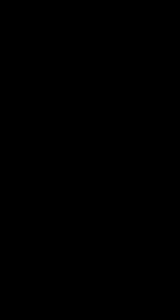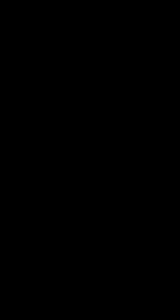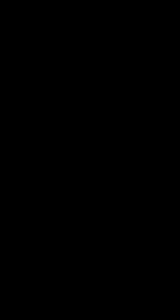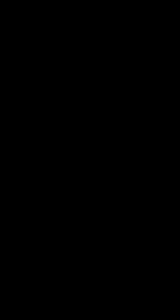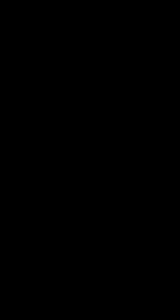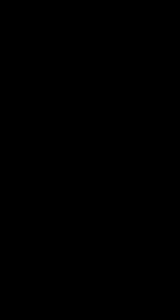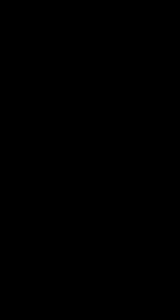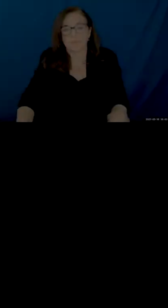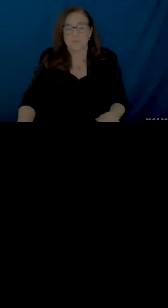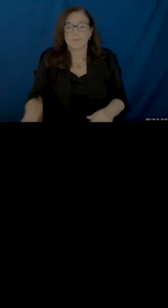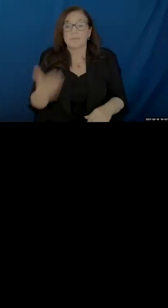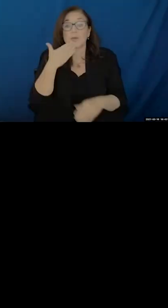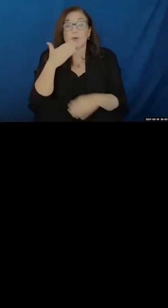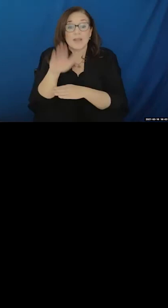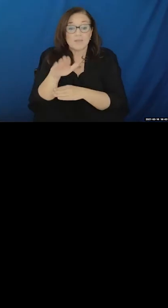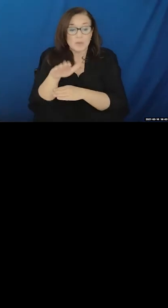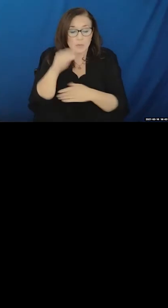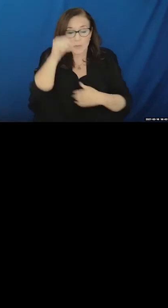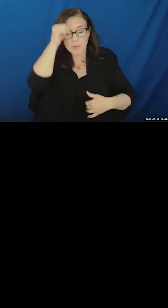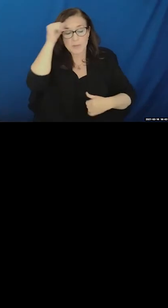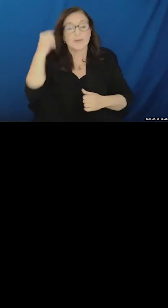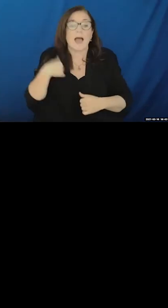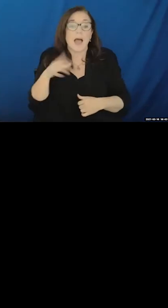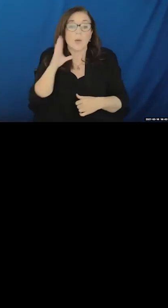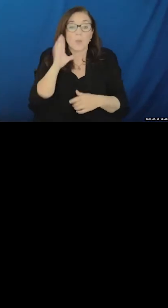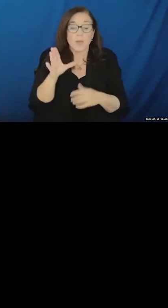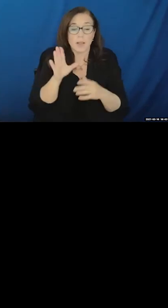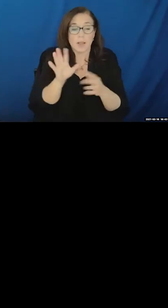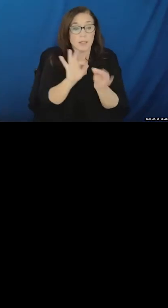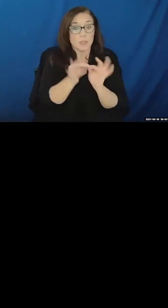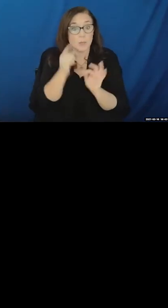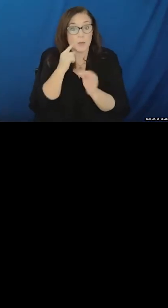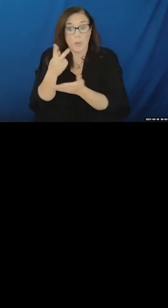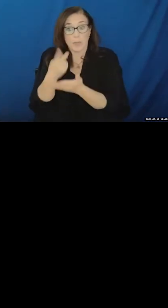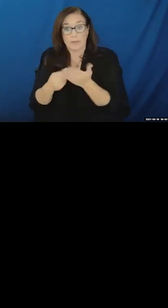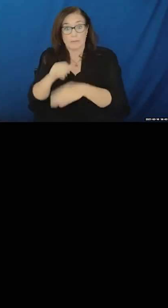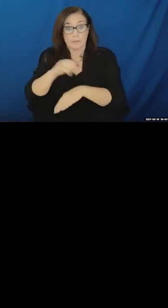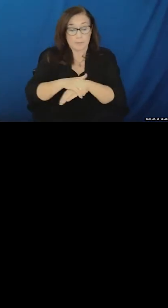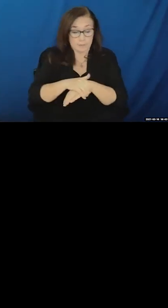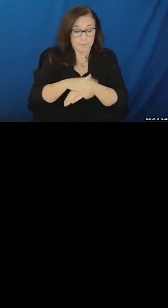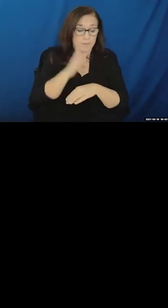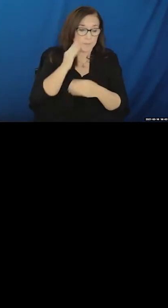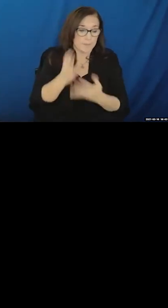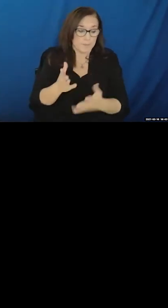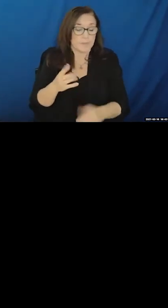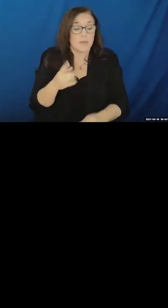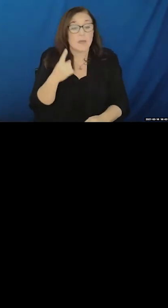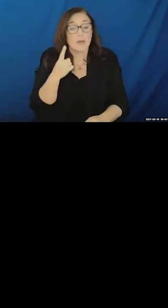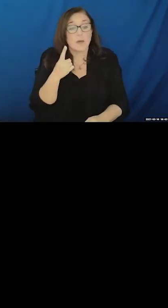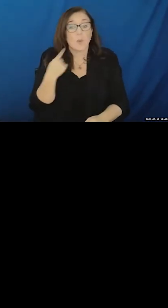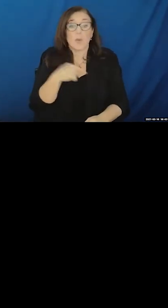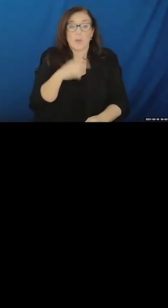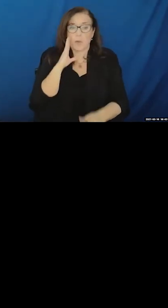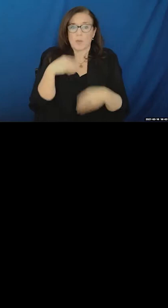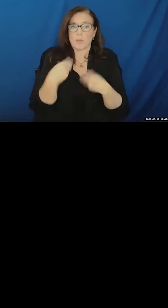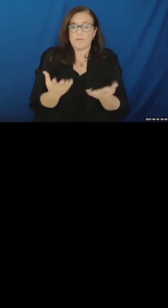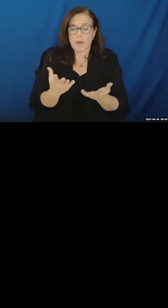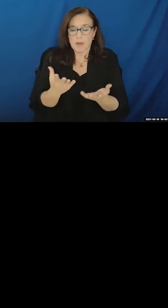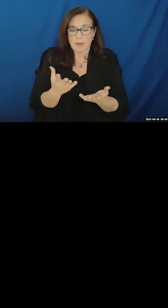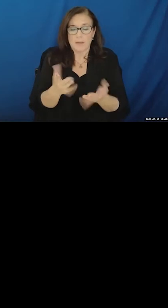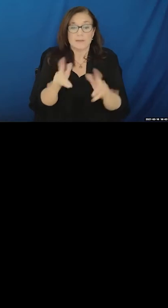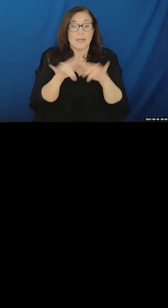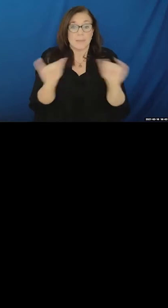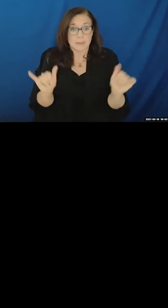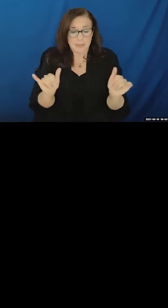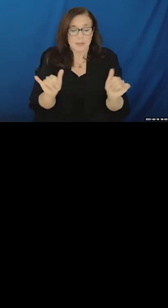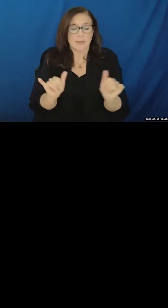la interpretación en inglés y en español. In order to provide language access, we will be providing simultaneous bidirectional interpretation